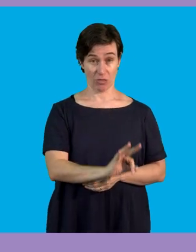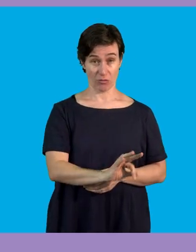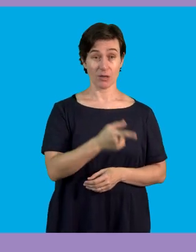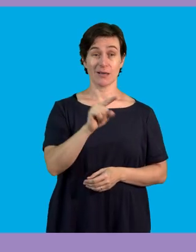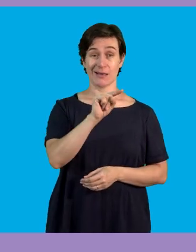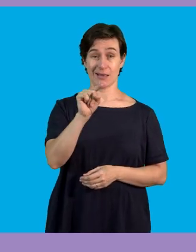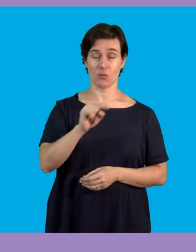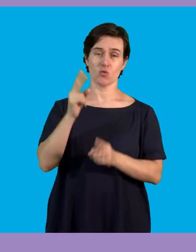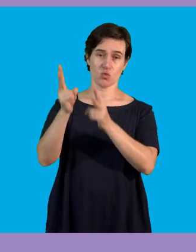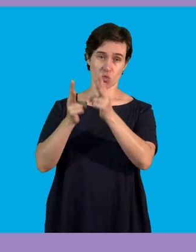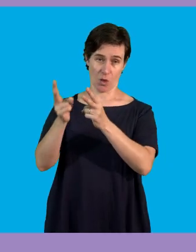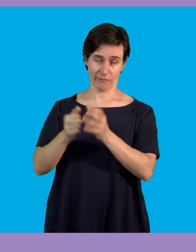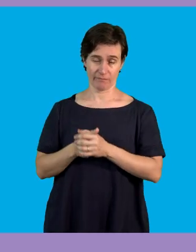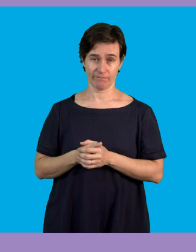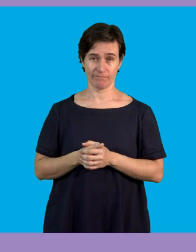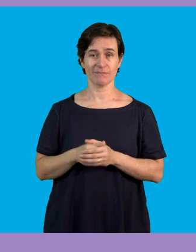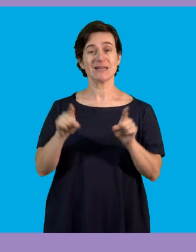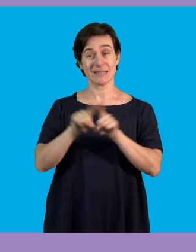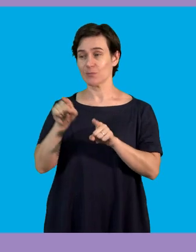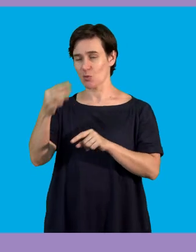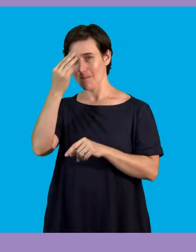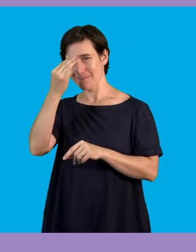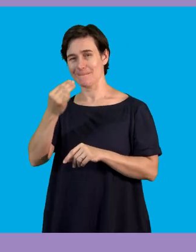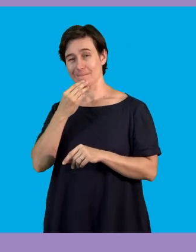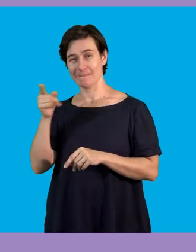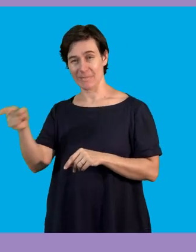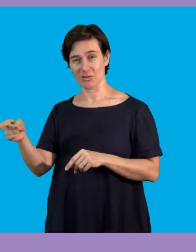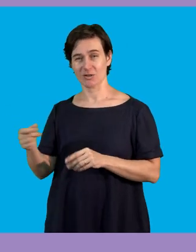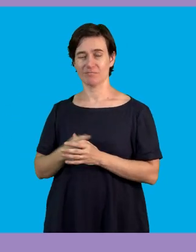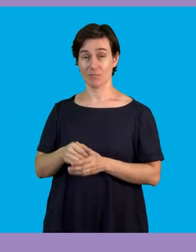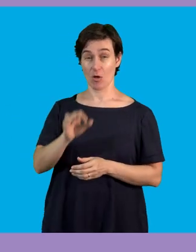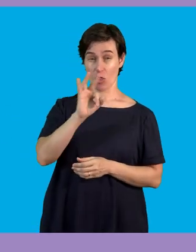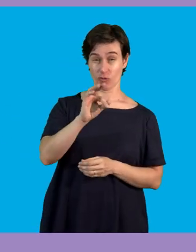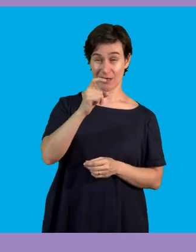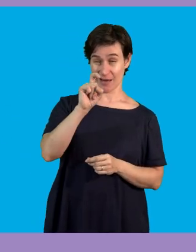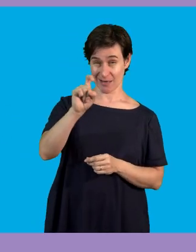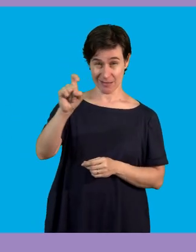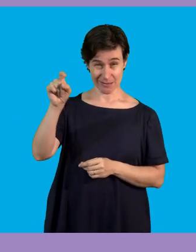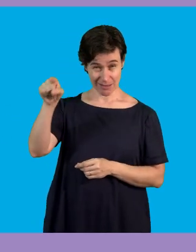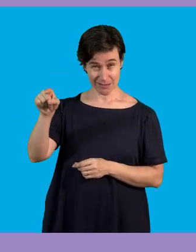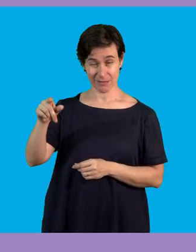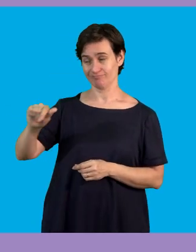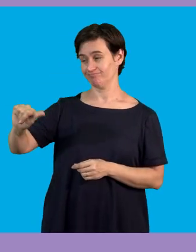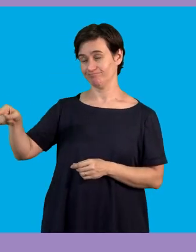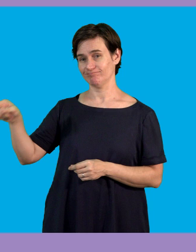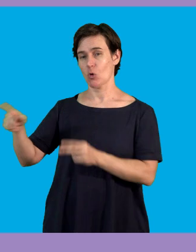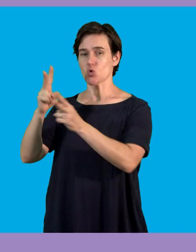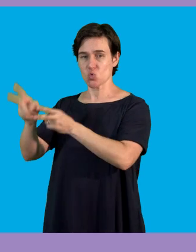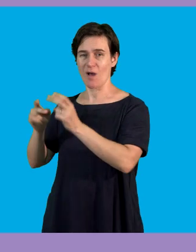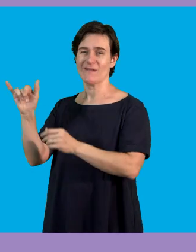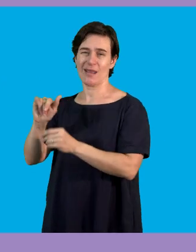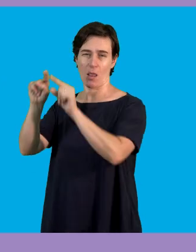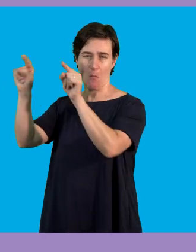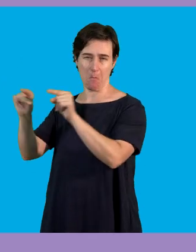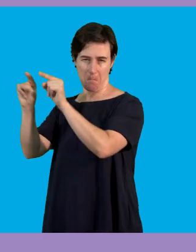3x equals to 12. Same with our model. We're going to have the 3 x's on the left and 12